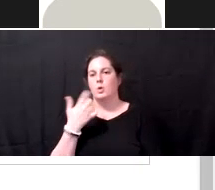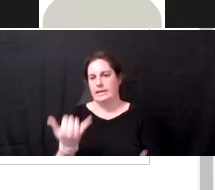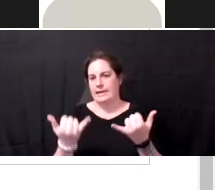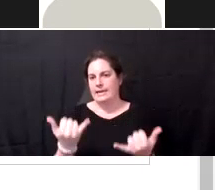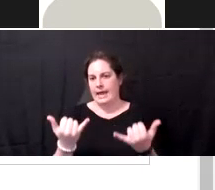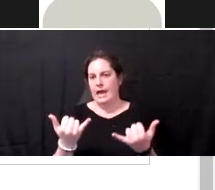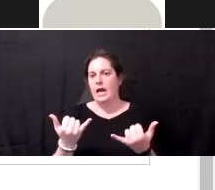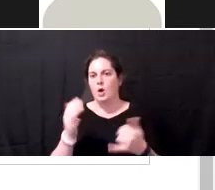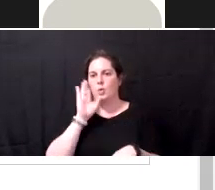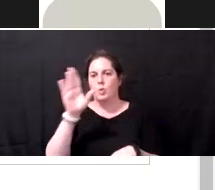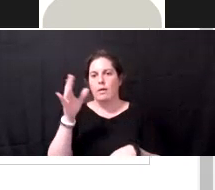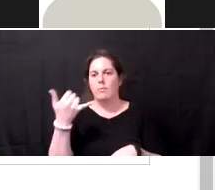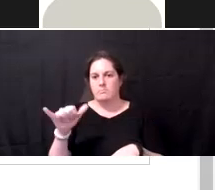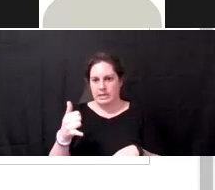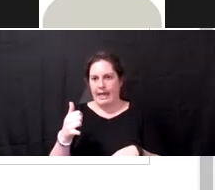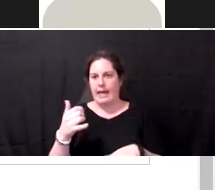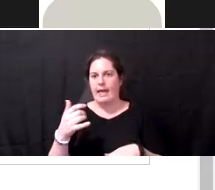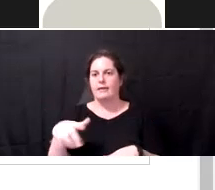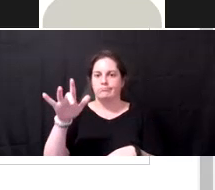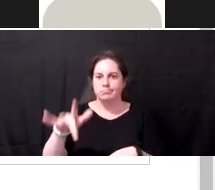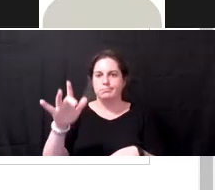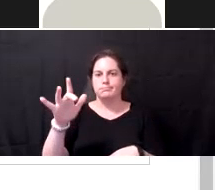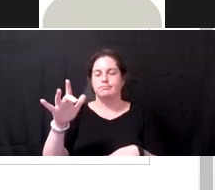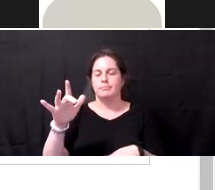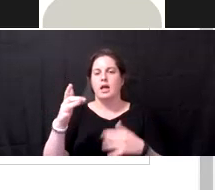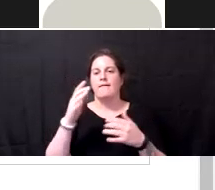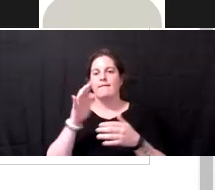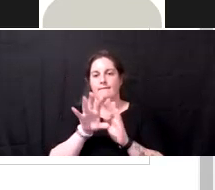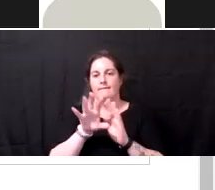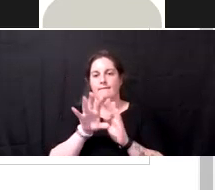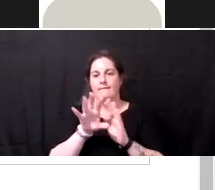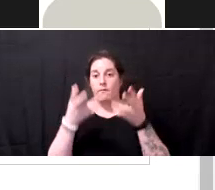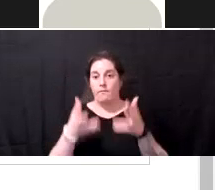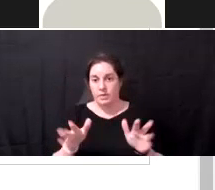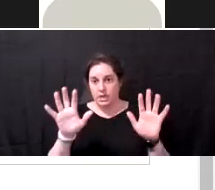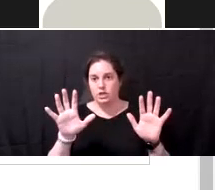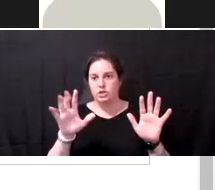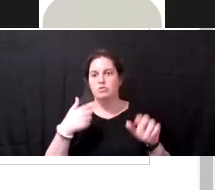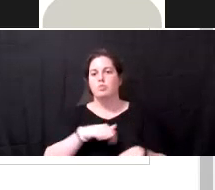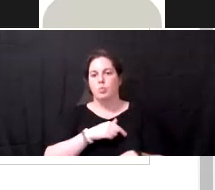And once that video is over, then we'll move forward.